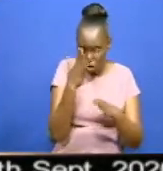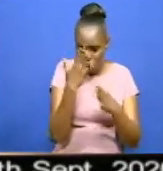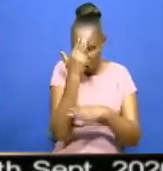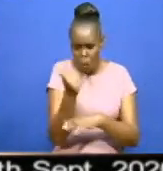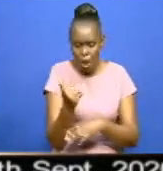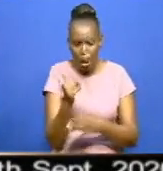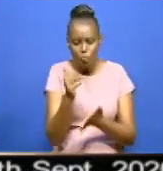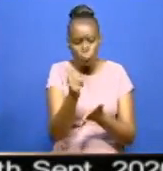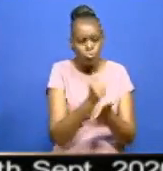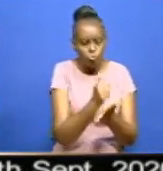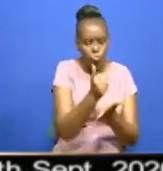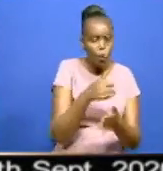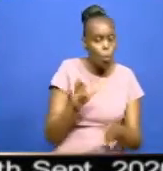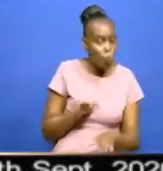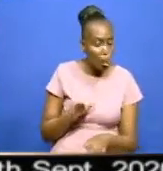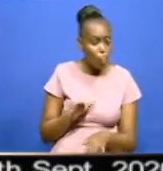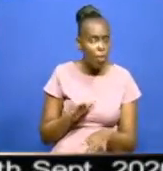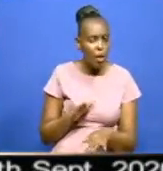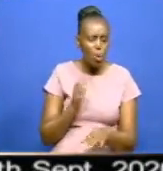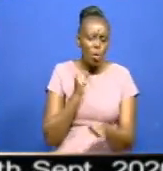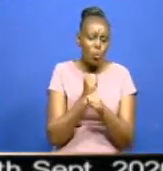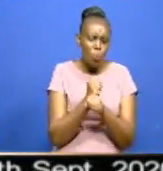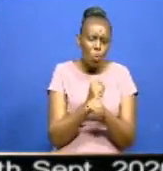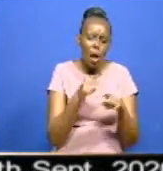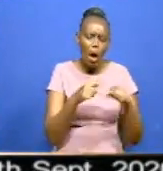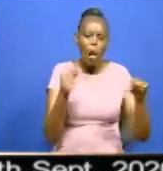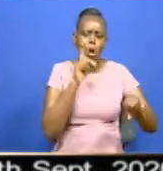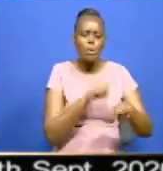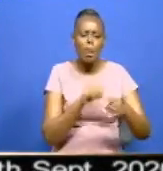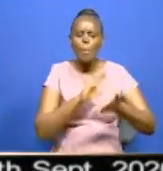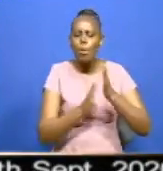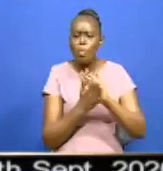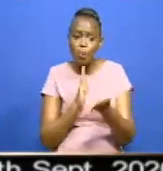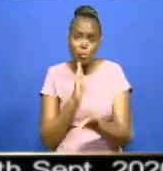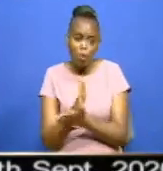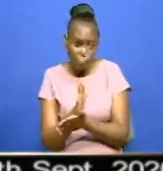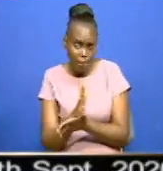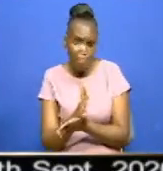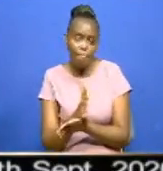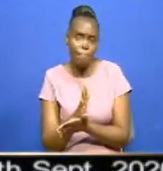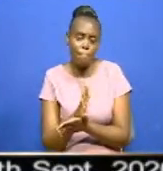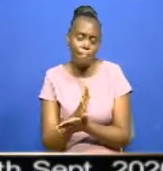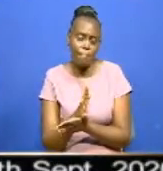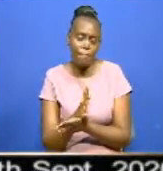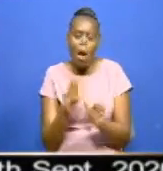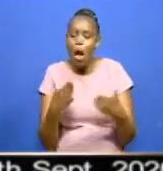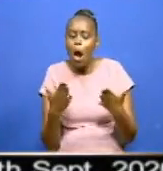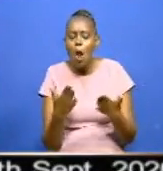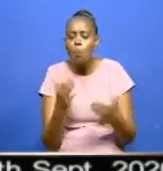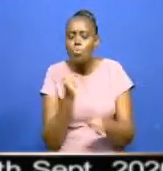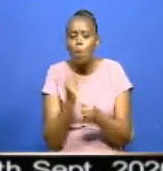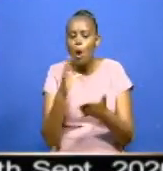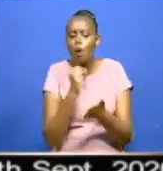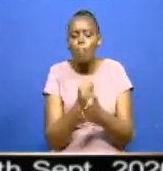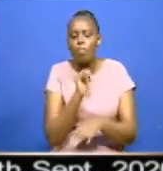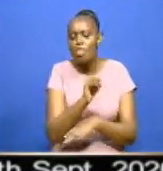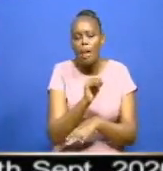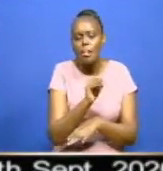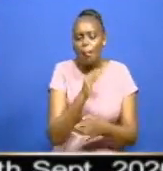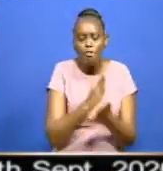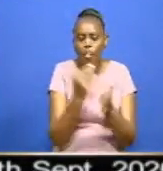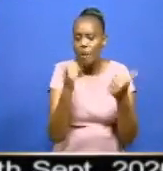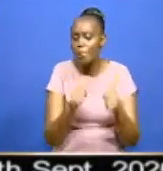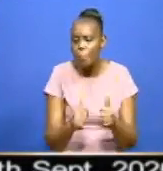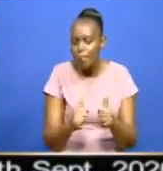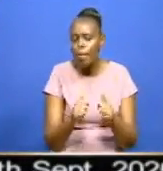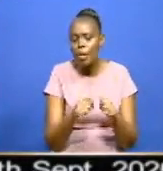ladies, Mr. Speaker, to act for so long without being, confirmed. How do you handle an office like that without being confirmed